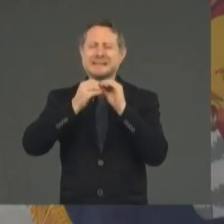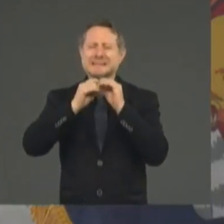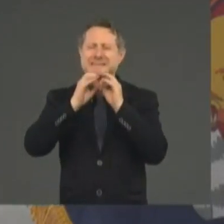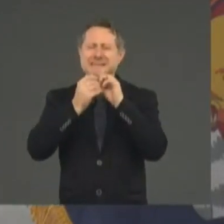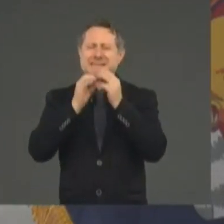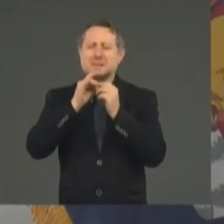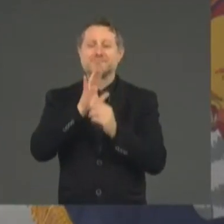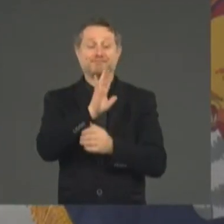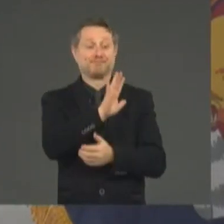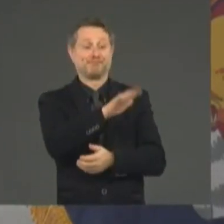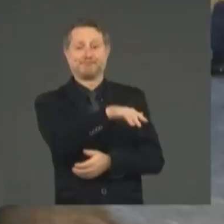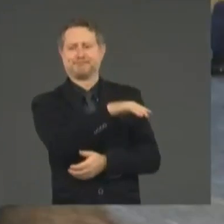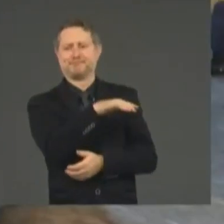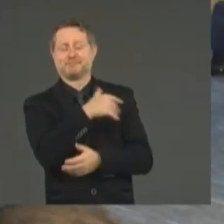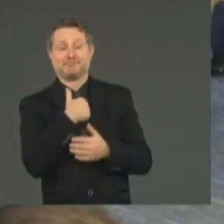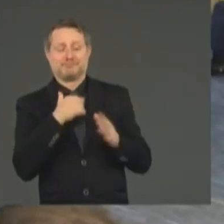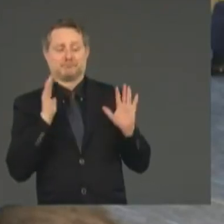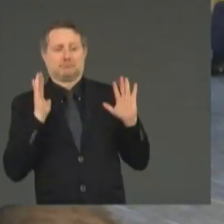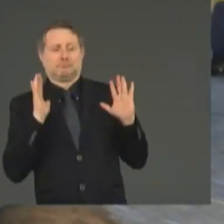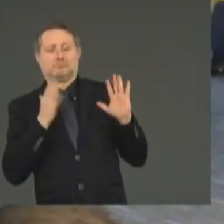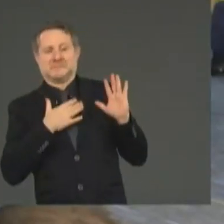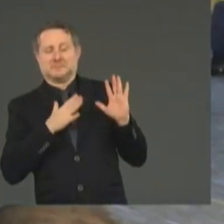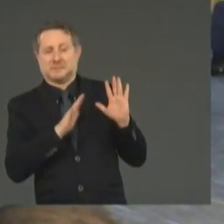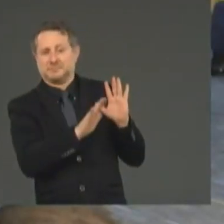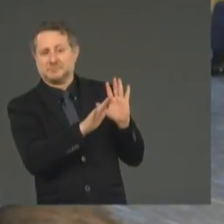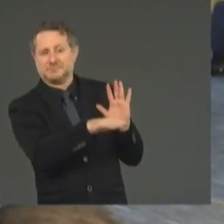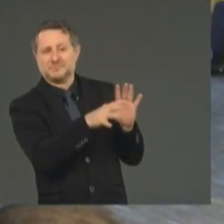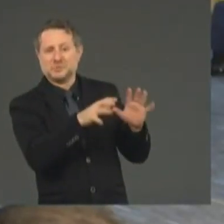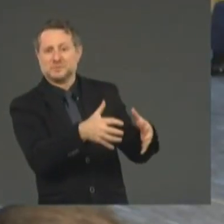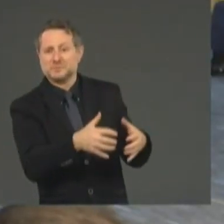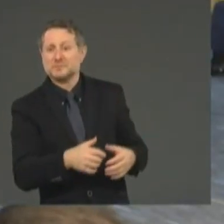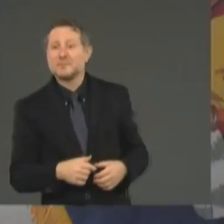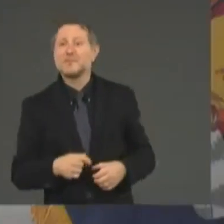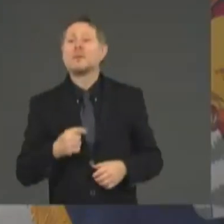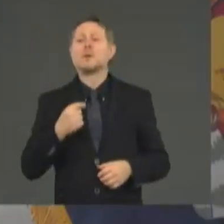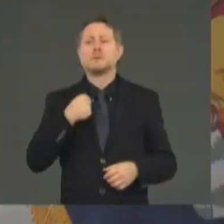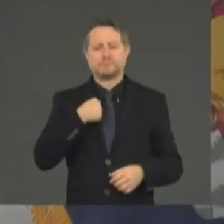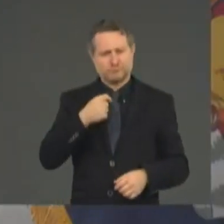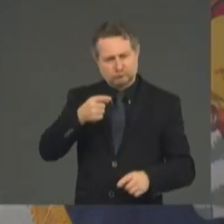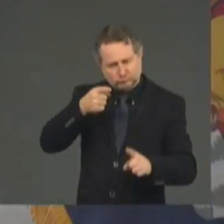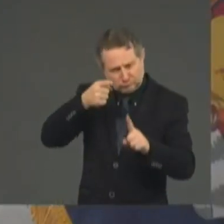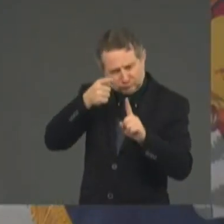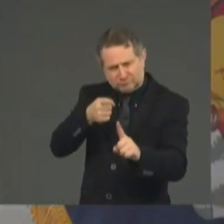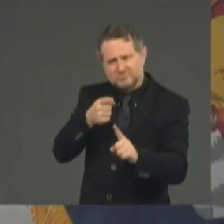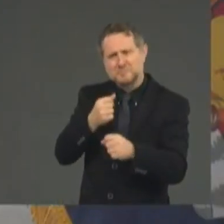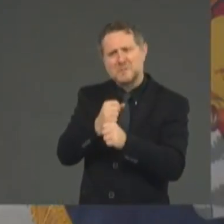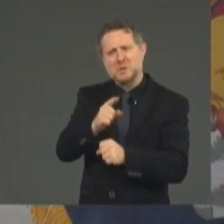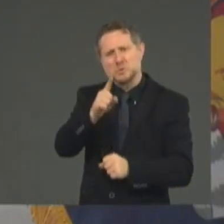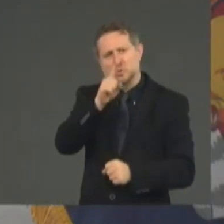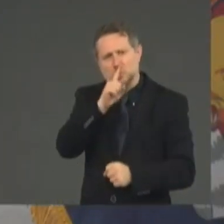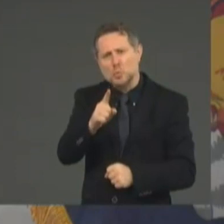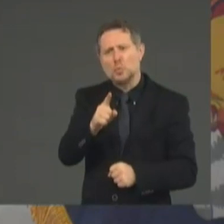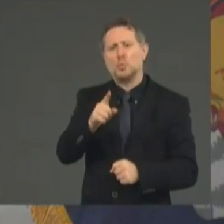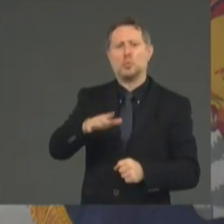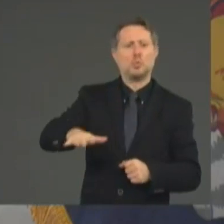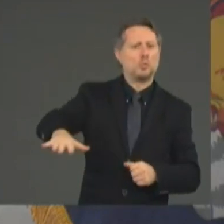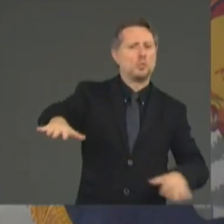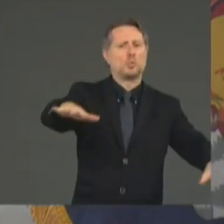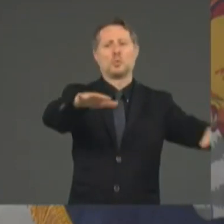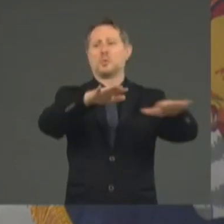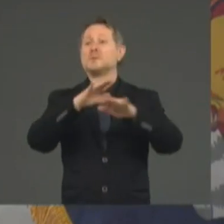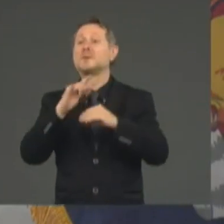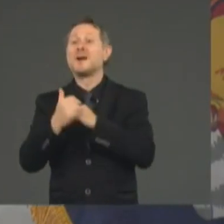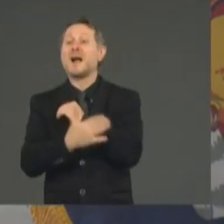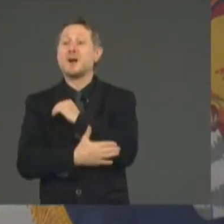I never even took. So I just want to make sure, well, that assumes that the county data